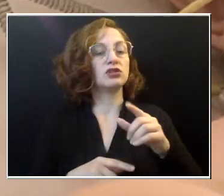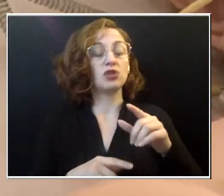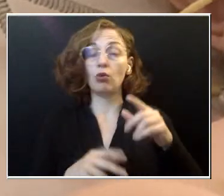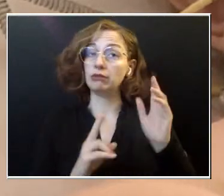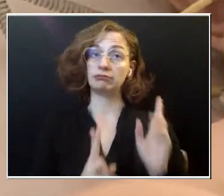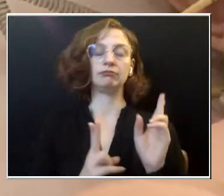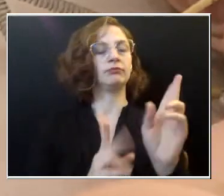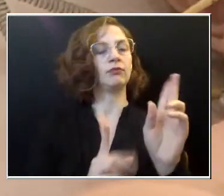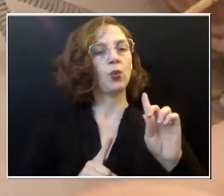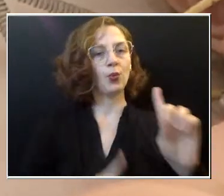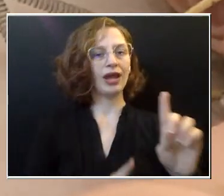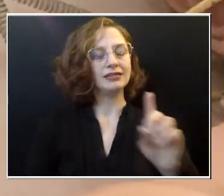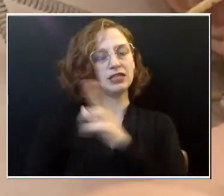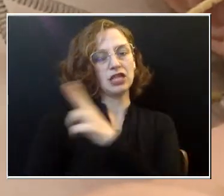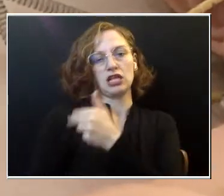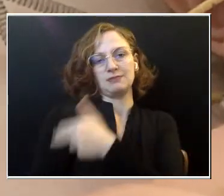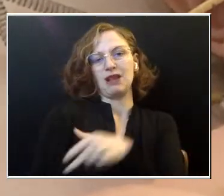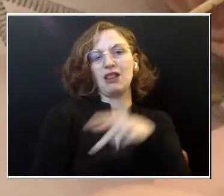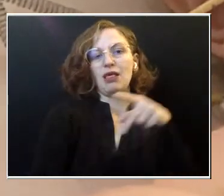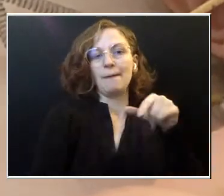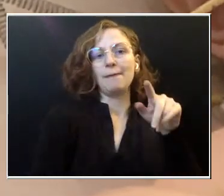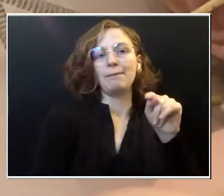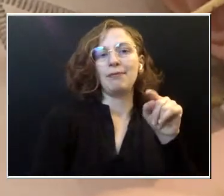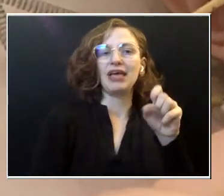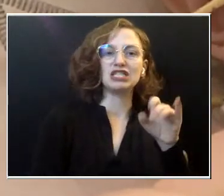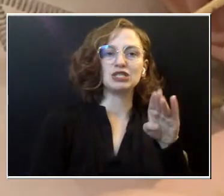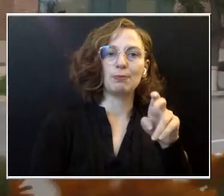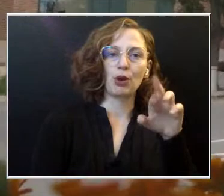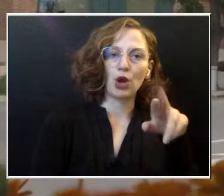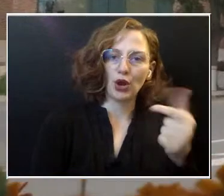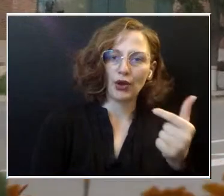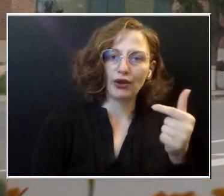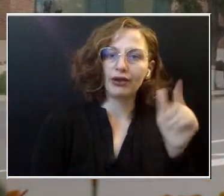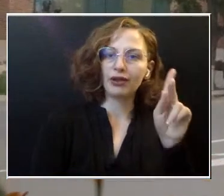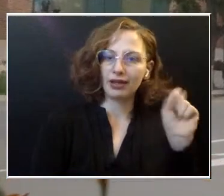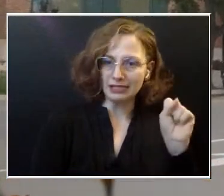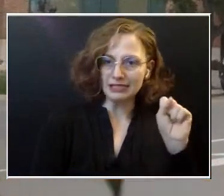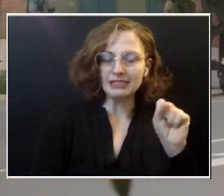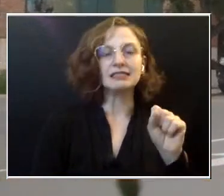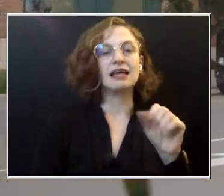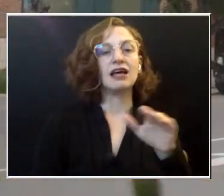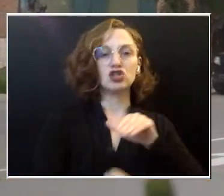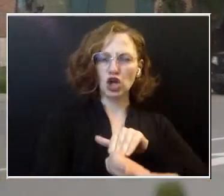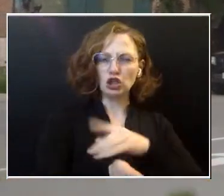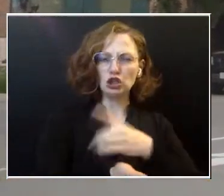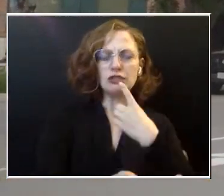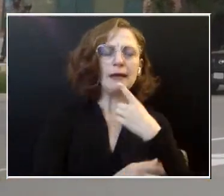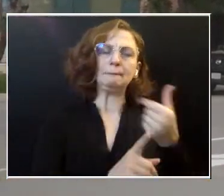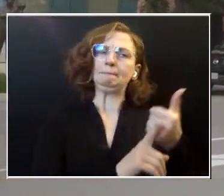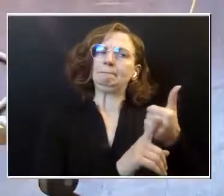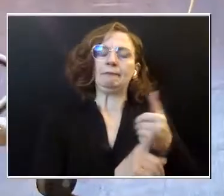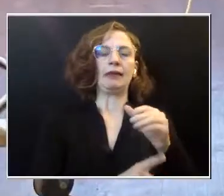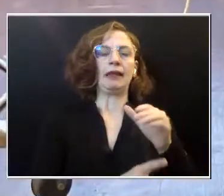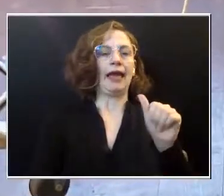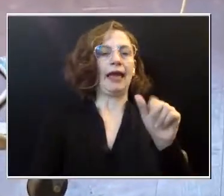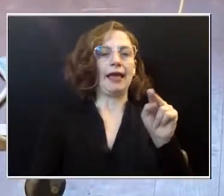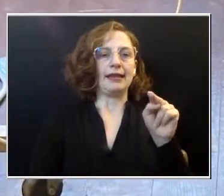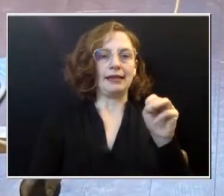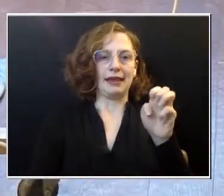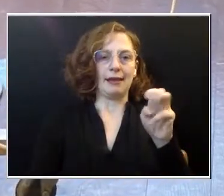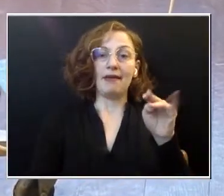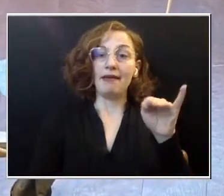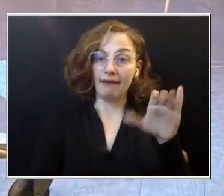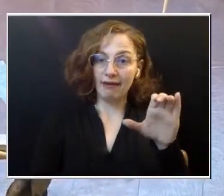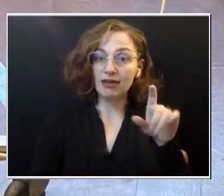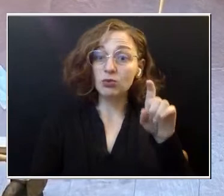Amy Camden was anemic and needed specialized attention, so they were flown to Children's Mercy in Kansas City. It was